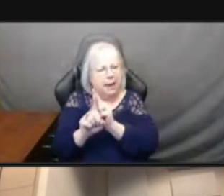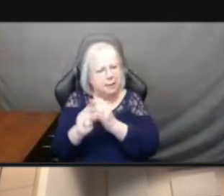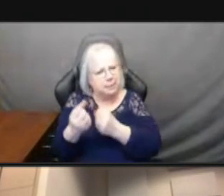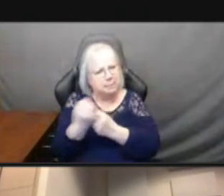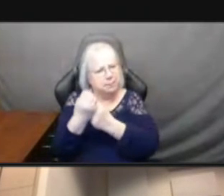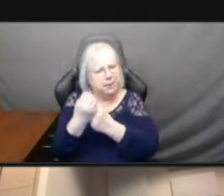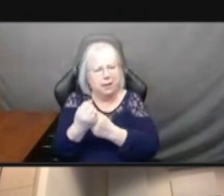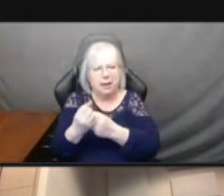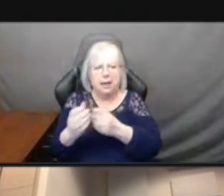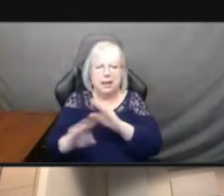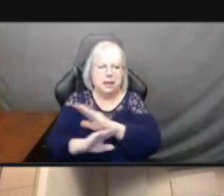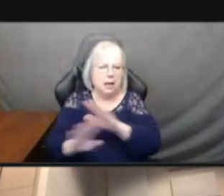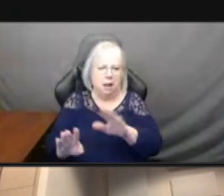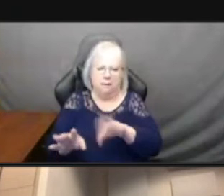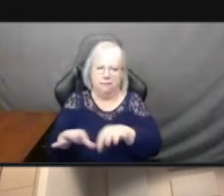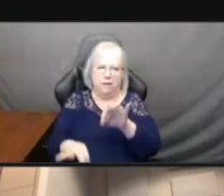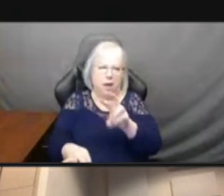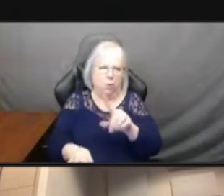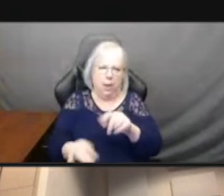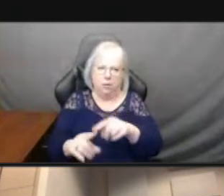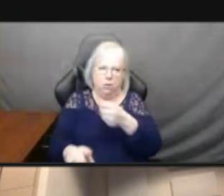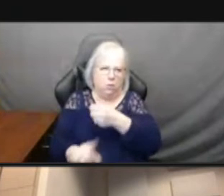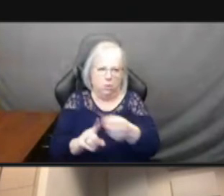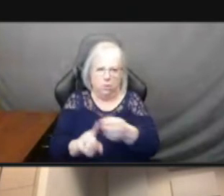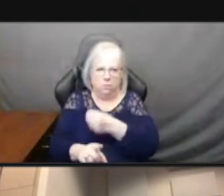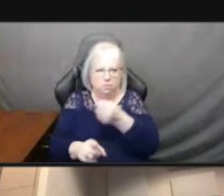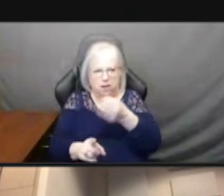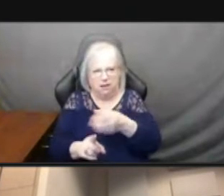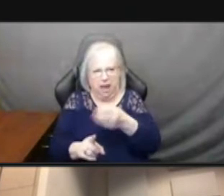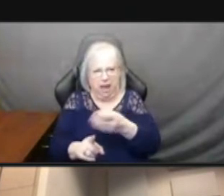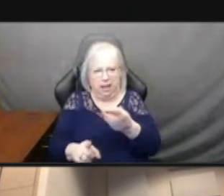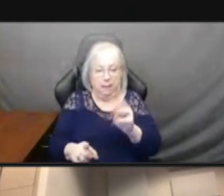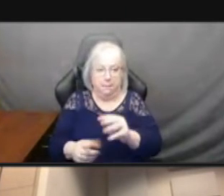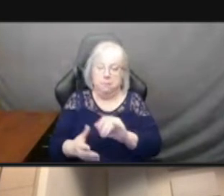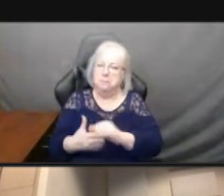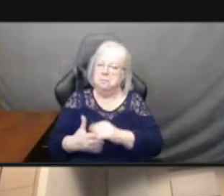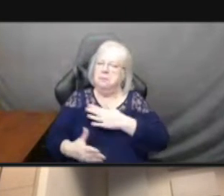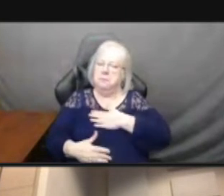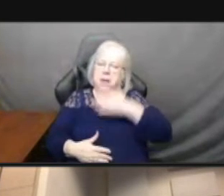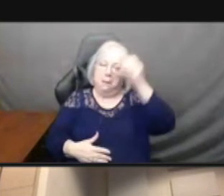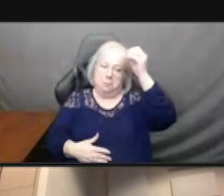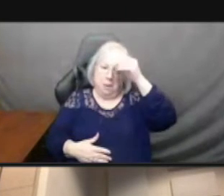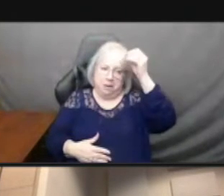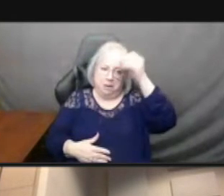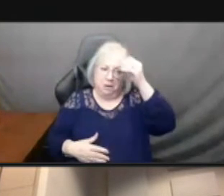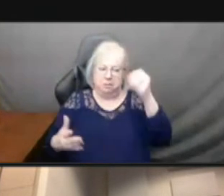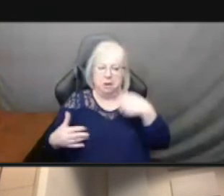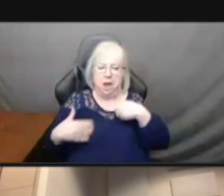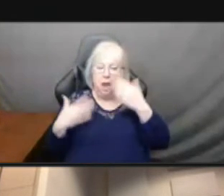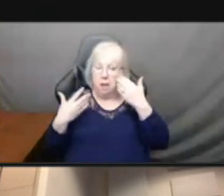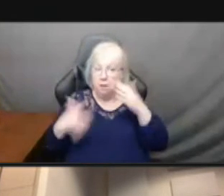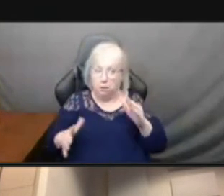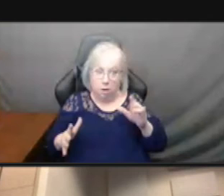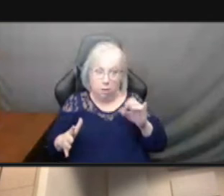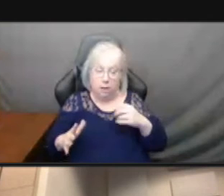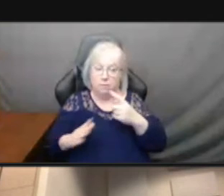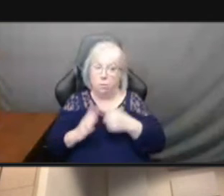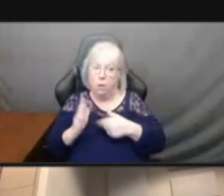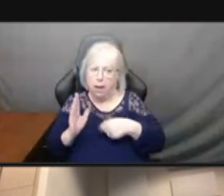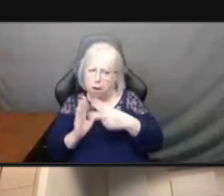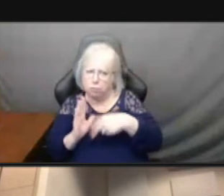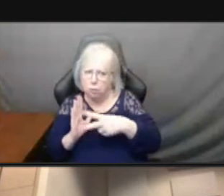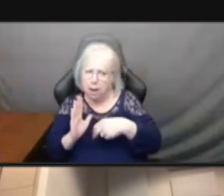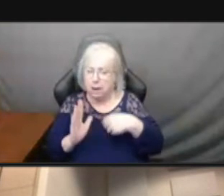to attack him. So that's my opinion. I don't know if what I read and heard